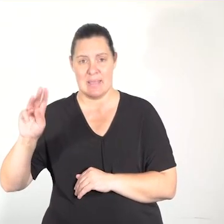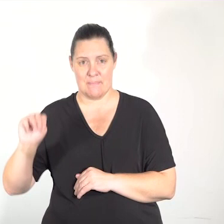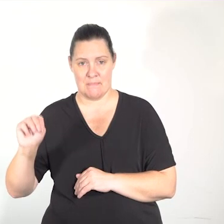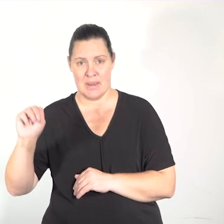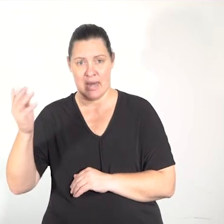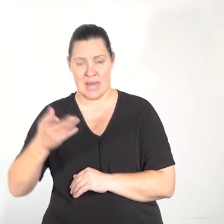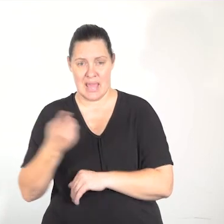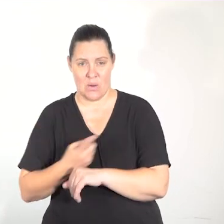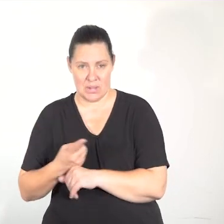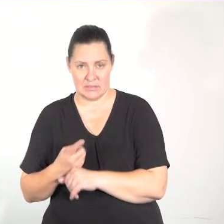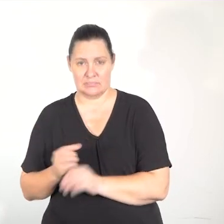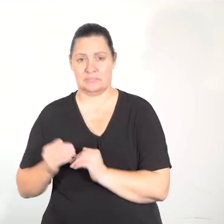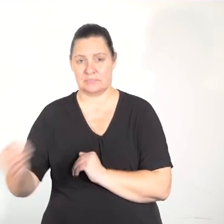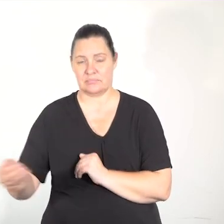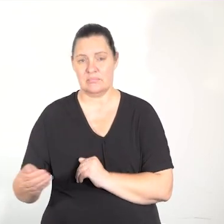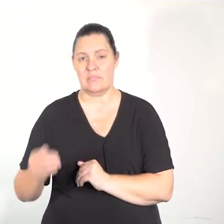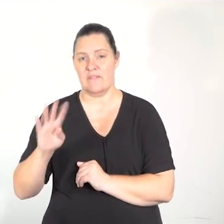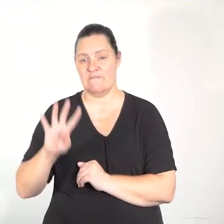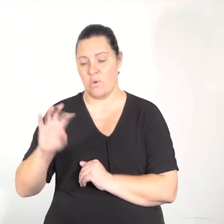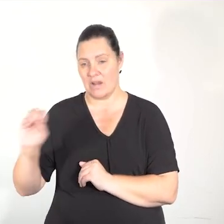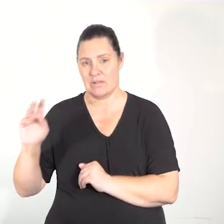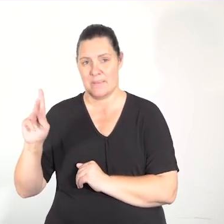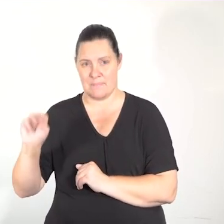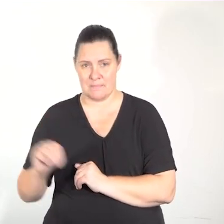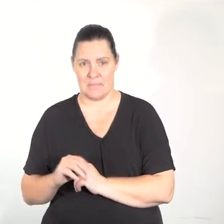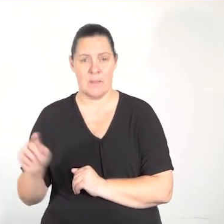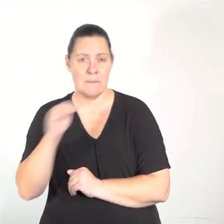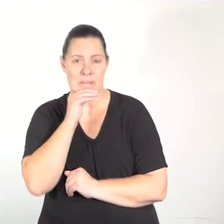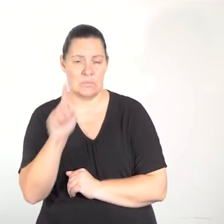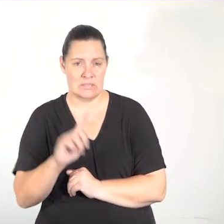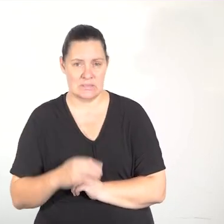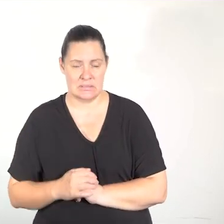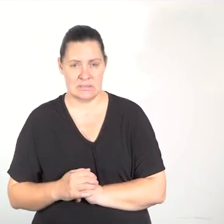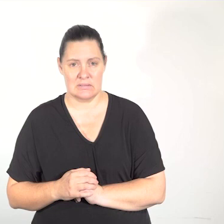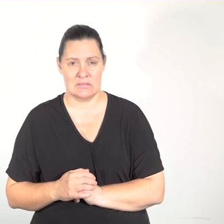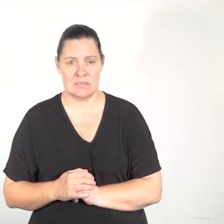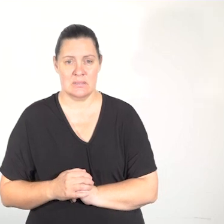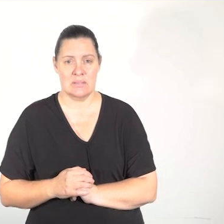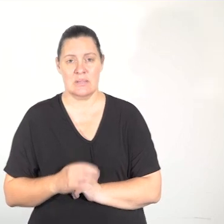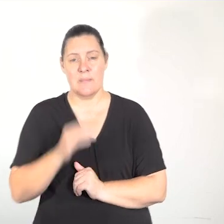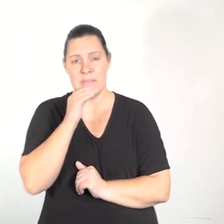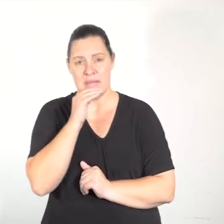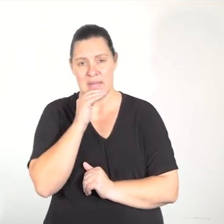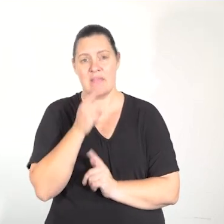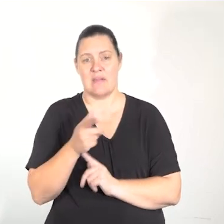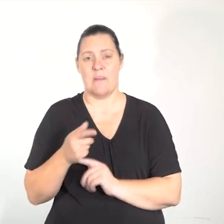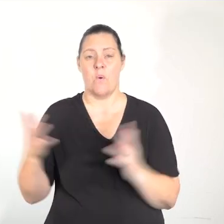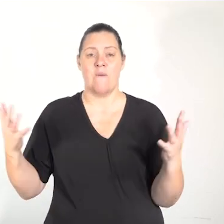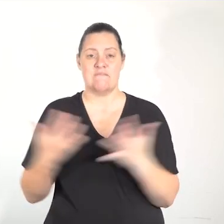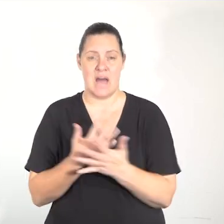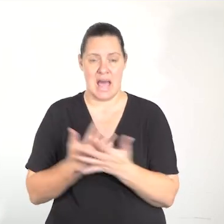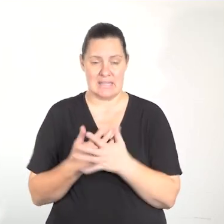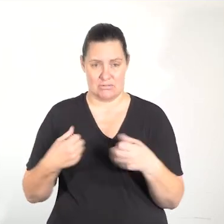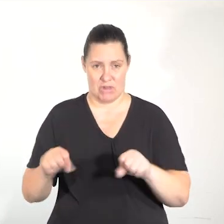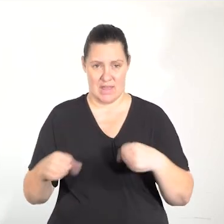kilometers per hour, and the distance is 400 kilometers. What does this mean? This means that the